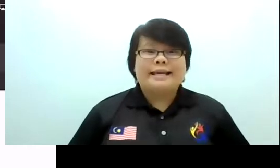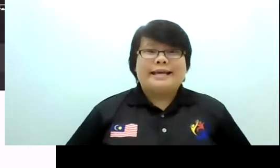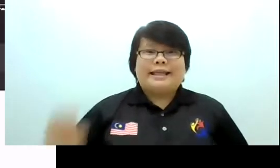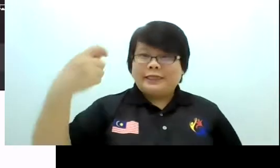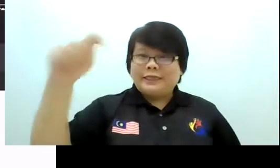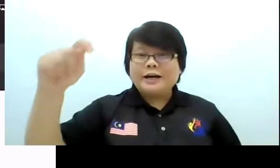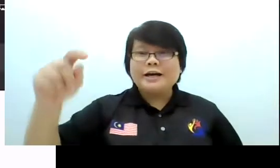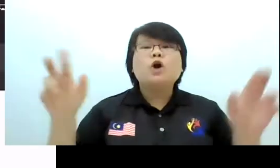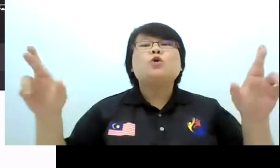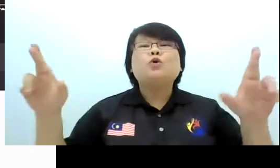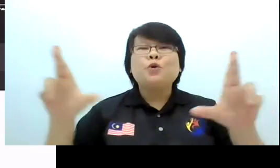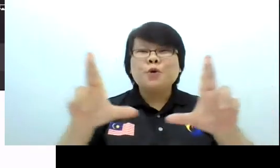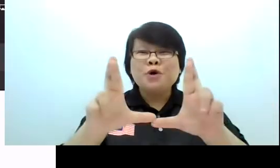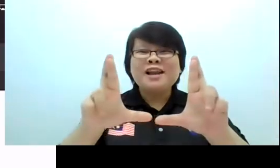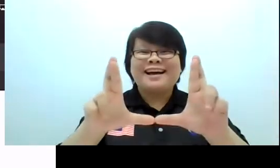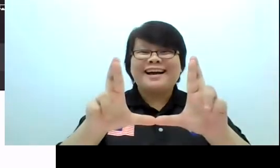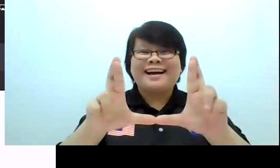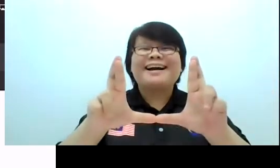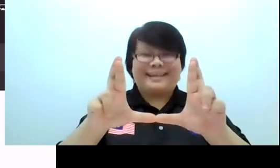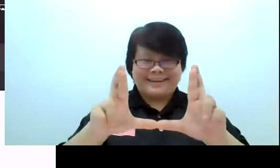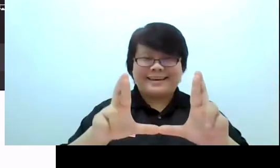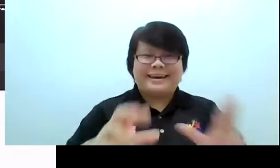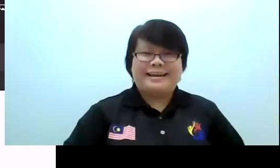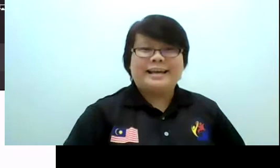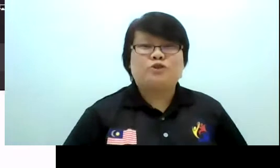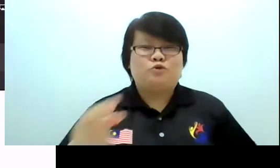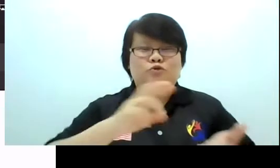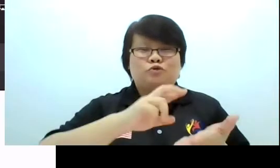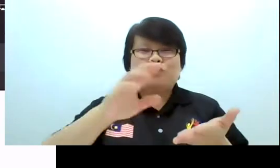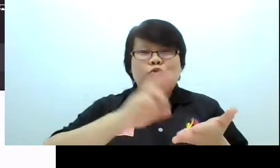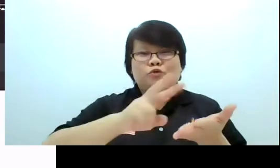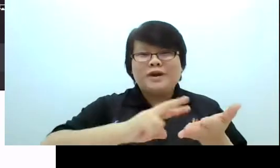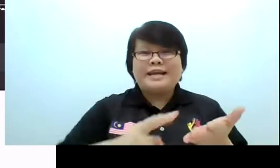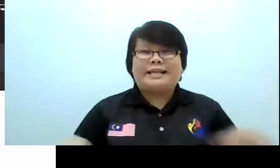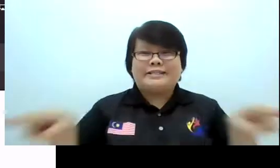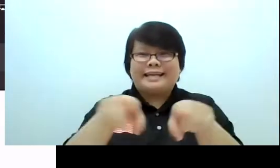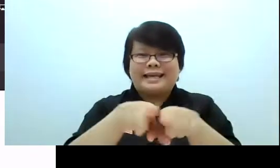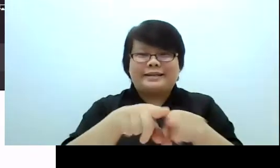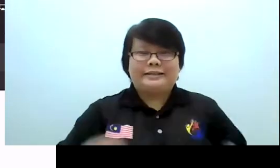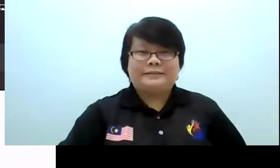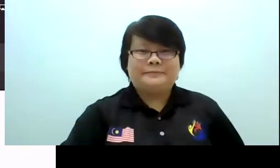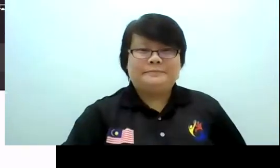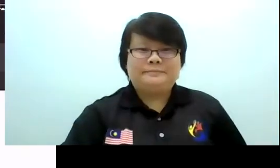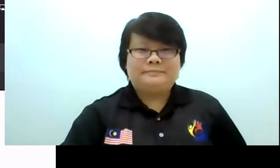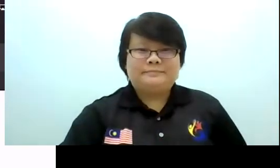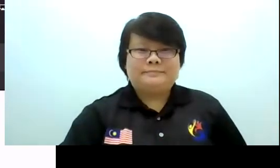Okay, the ruler. Okay, let's read it